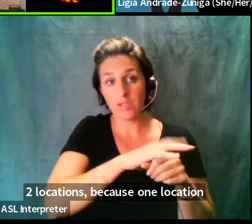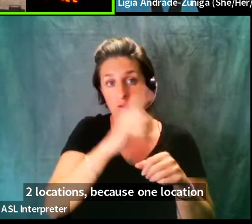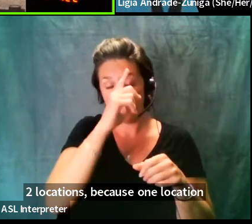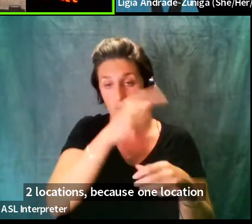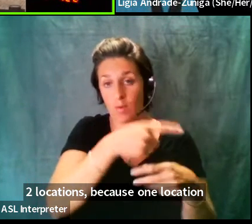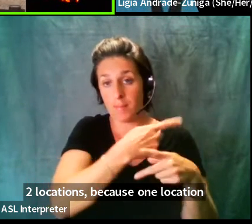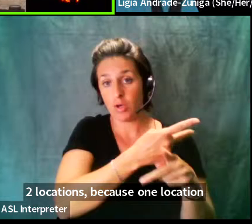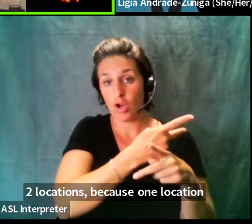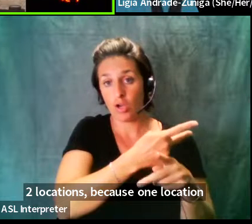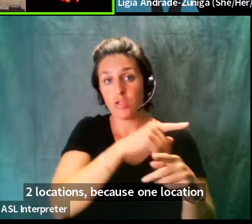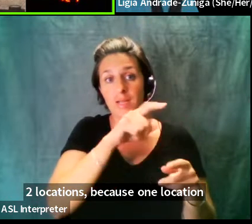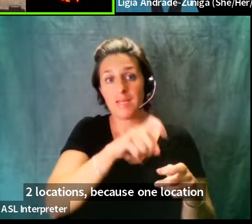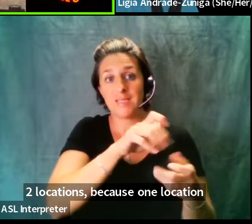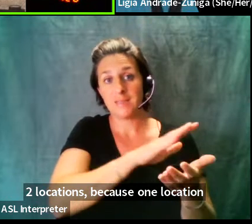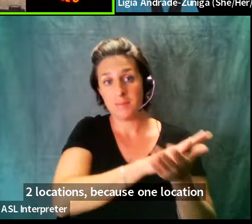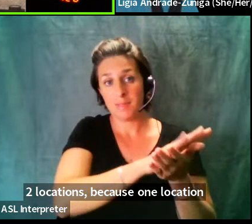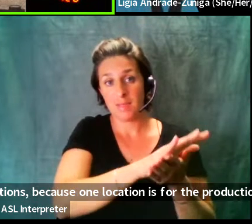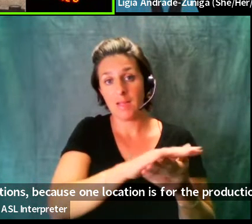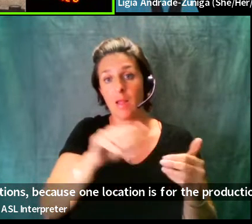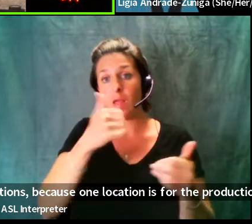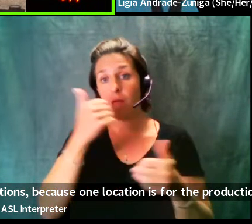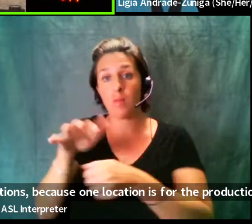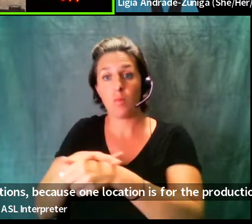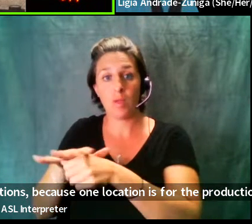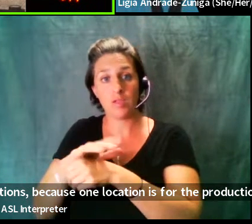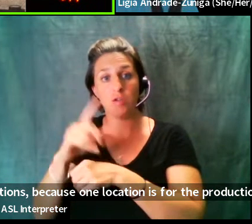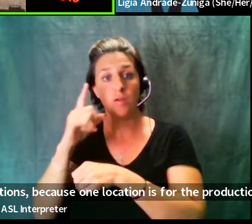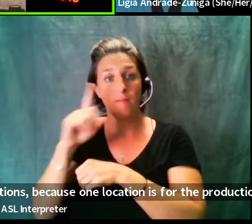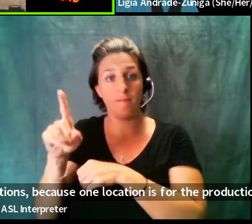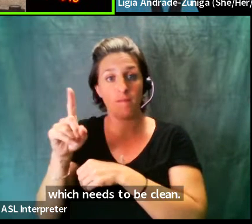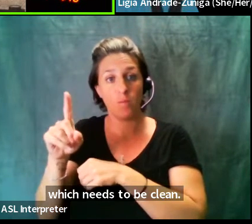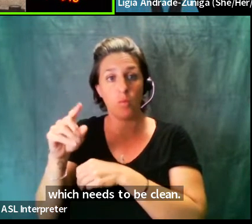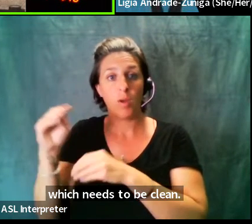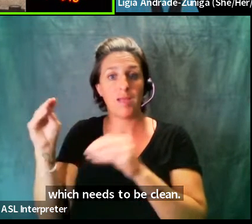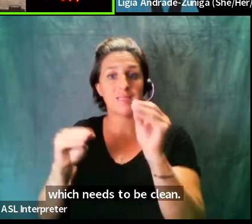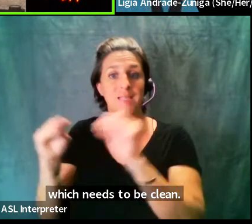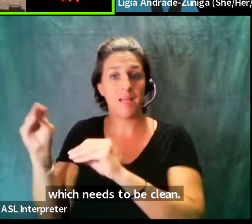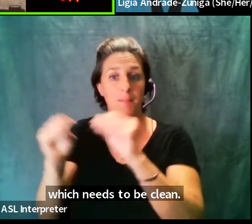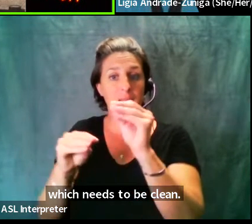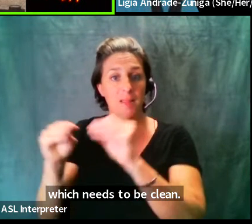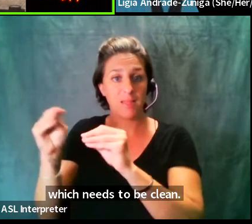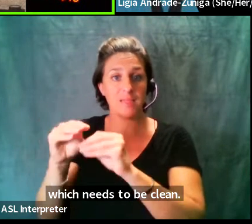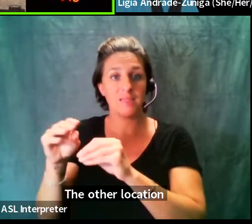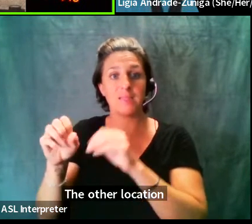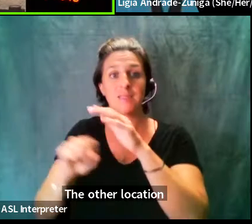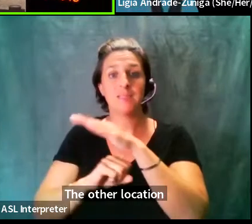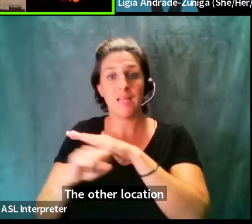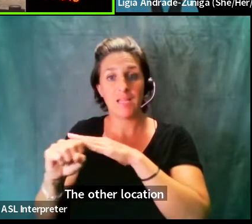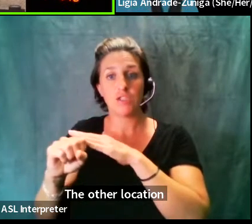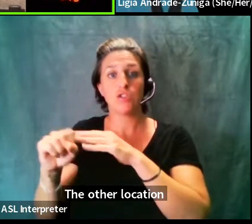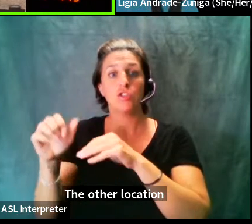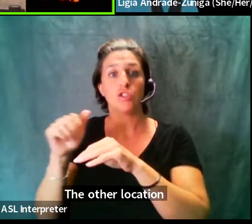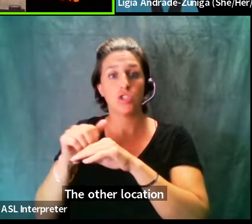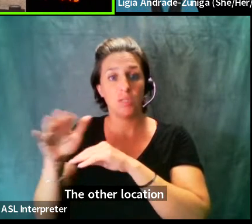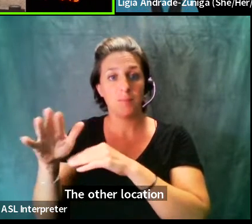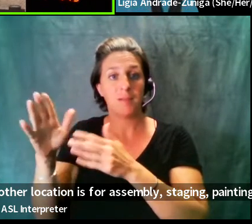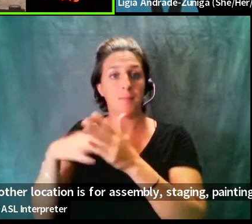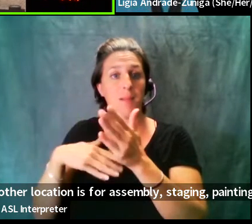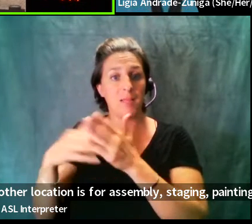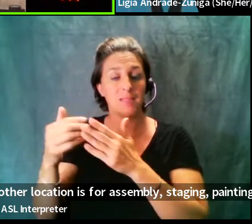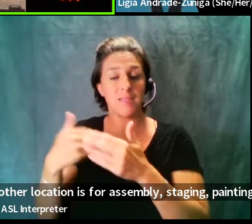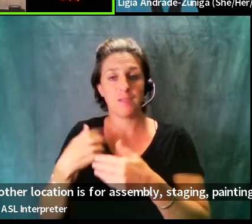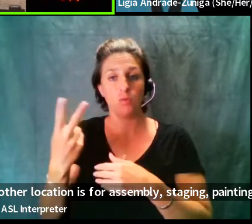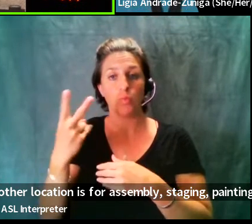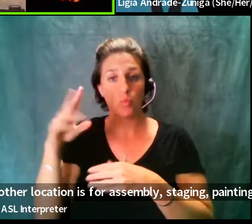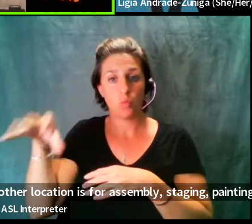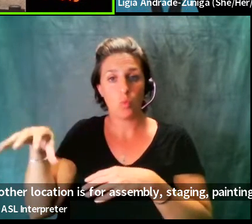production, which needs to be clean. The other location is for assembly, staging, shipping, painting. He has two